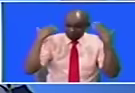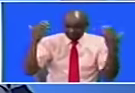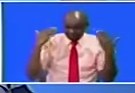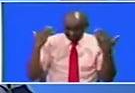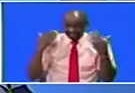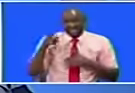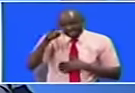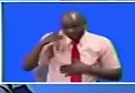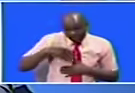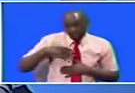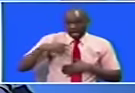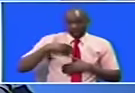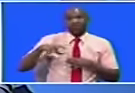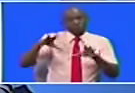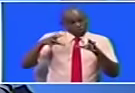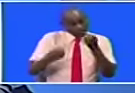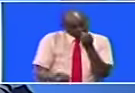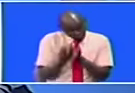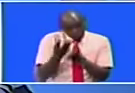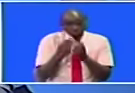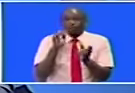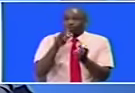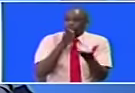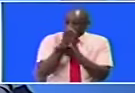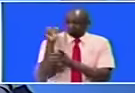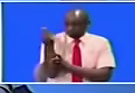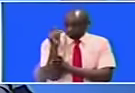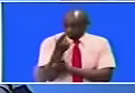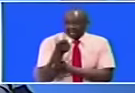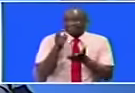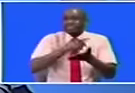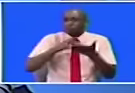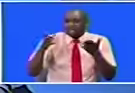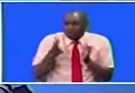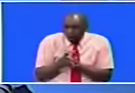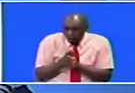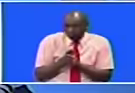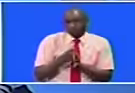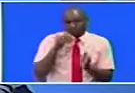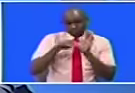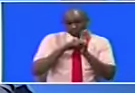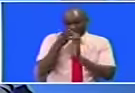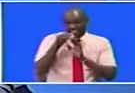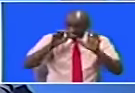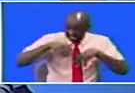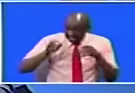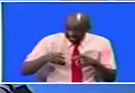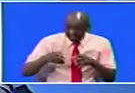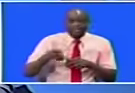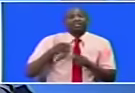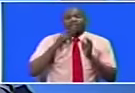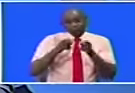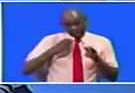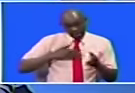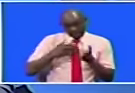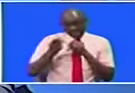pastoralists also adopt crop production through irrigation. On this week's episode of The Next Frontier in Agriculture, Philip Keitany visited